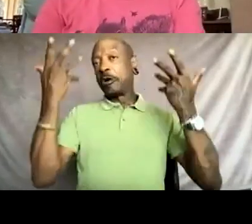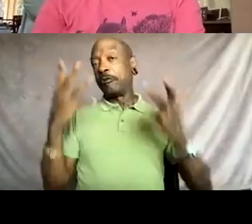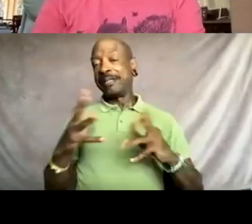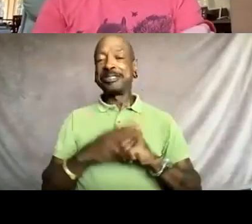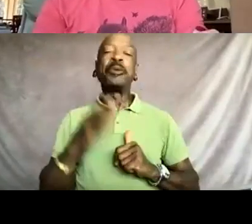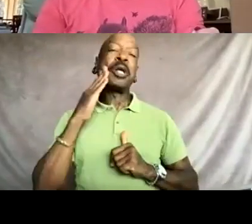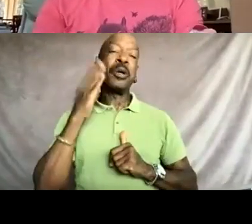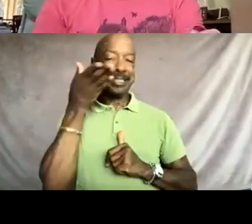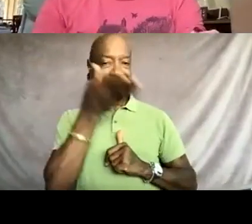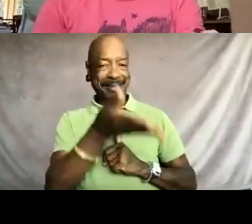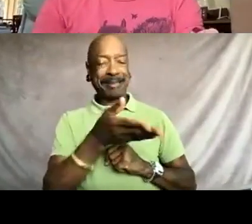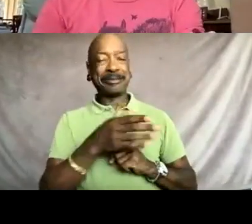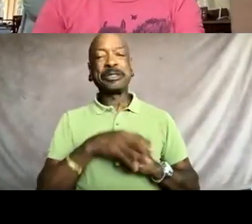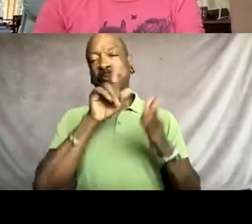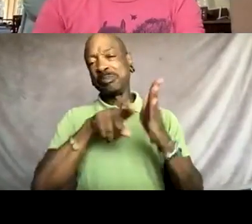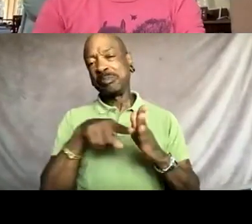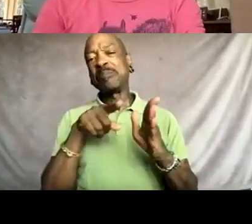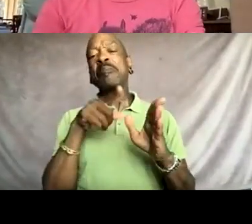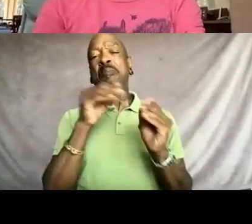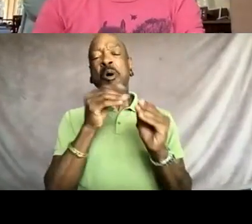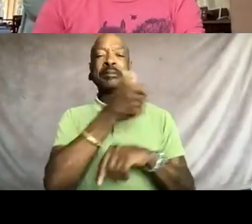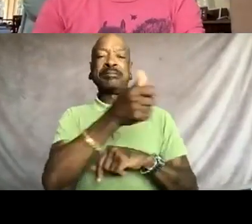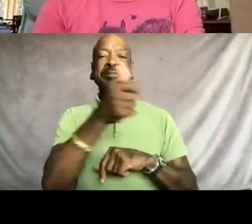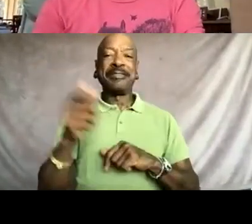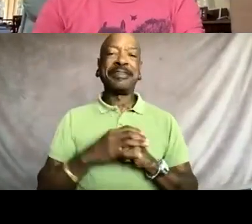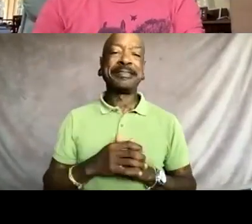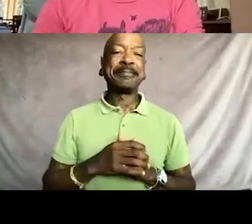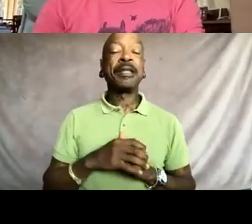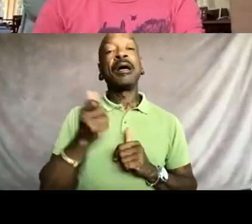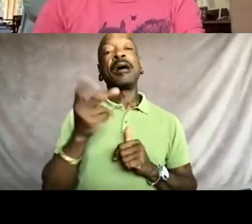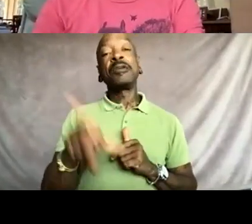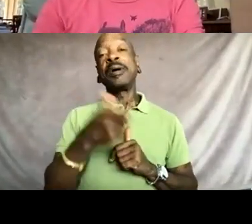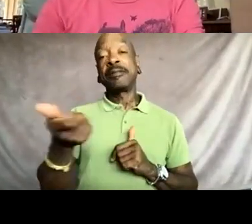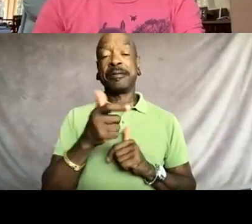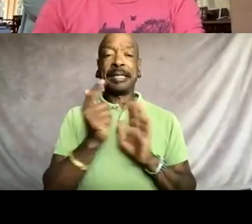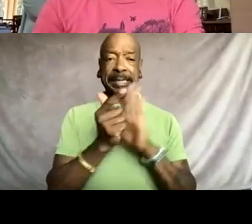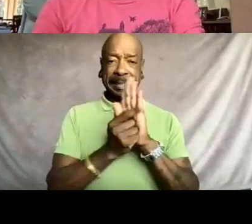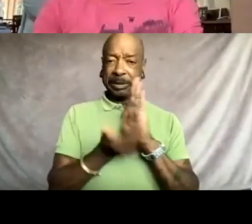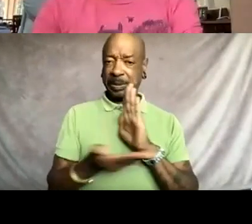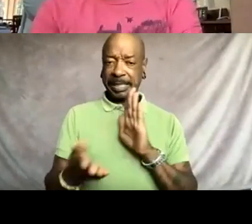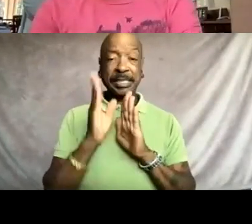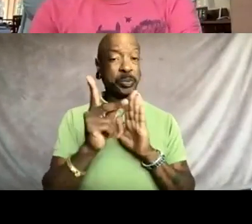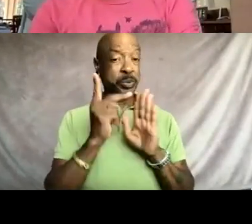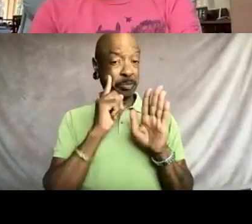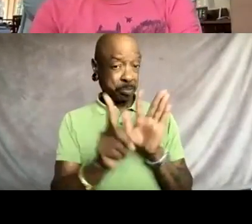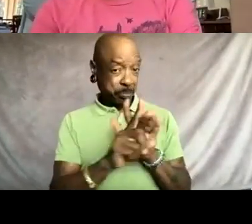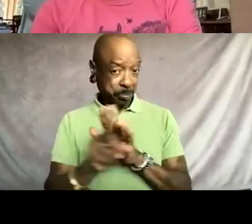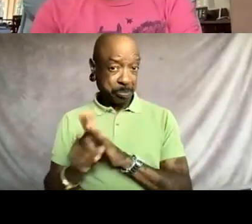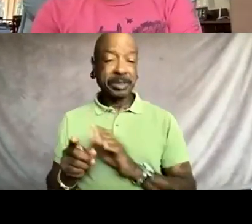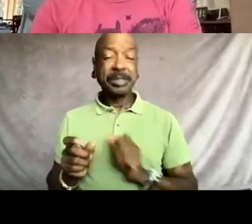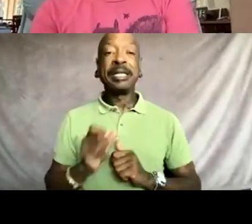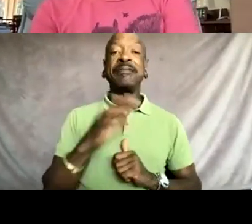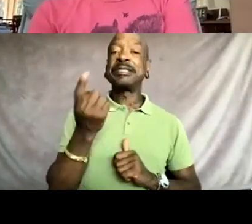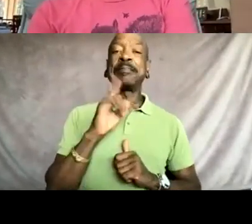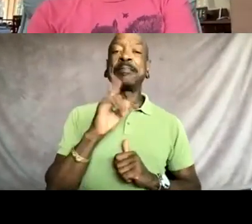there. A couple other legal things that come up, whether or not something can run with the land.